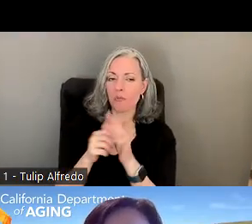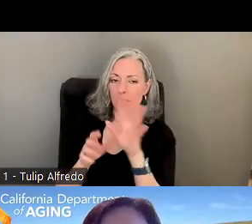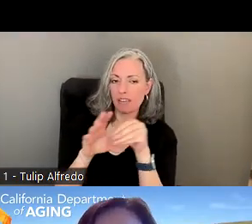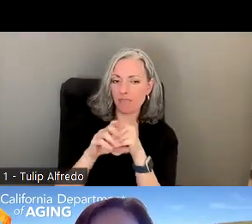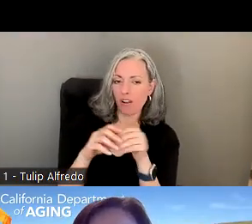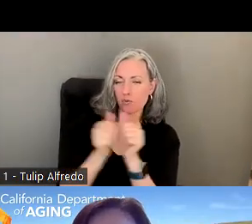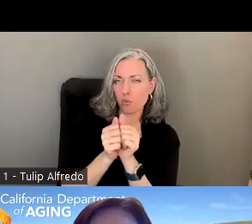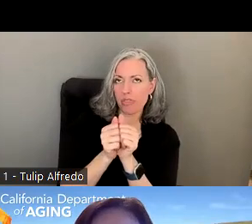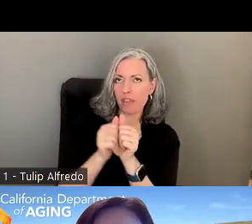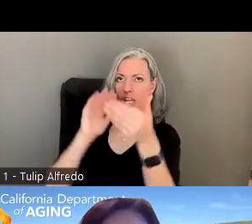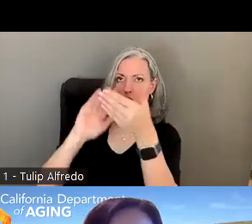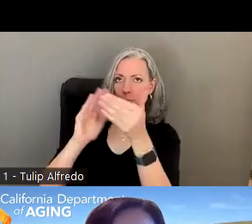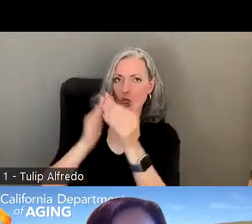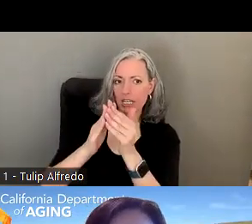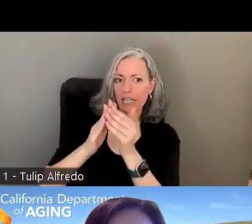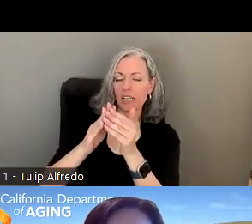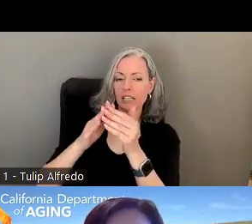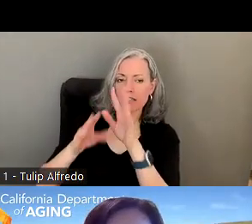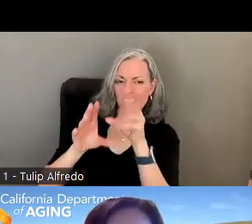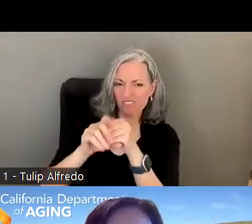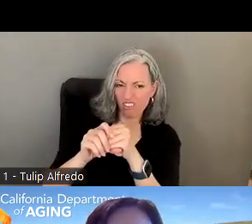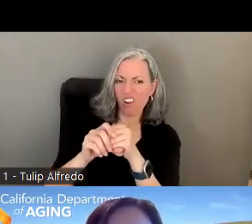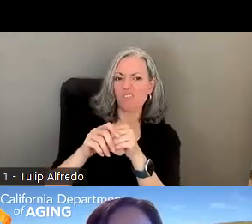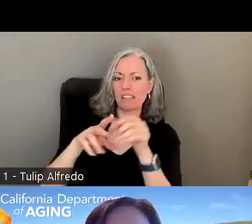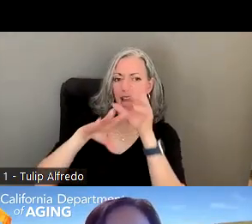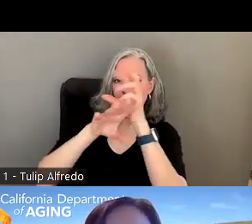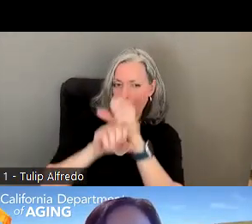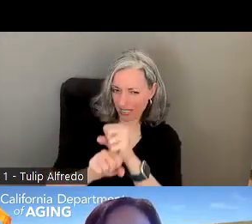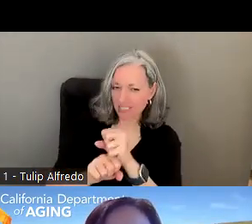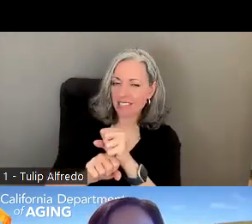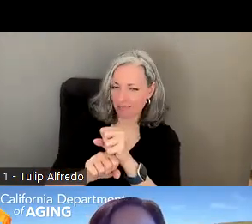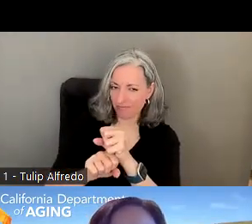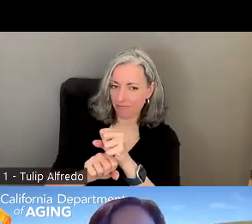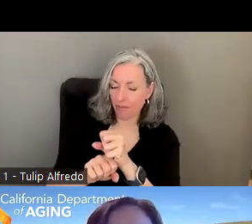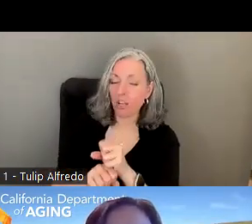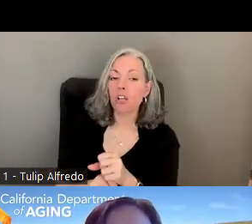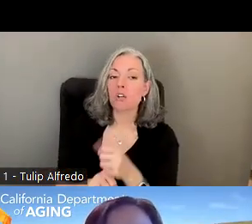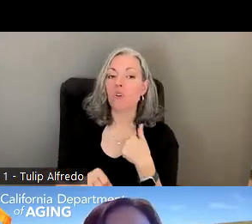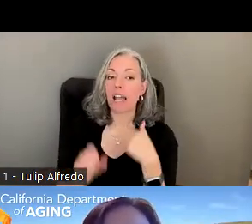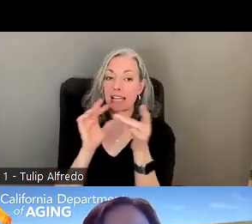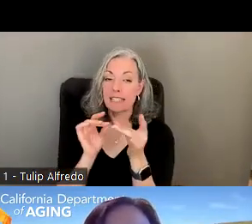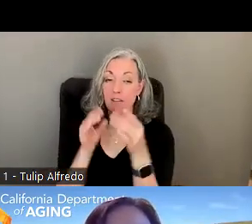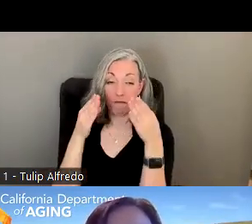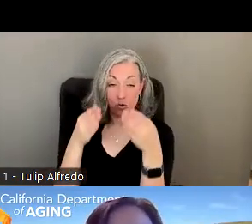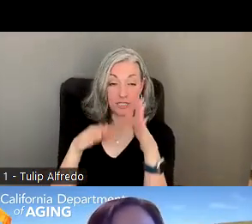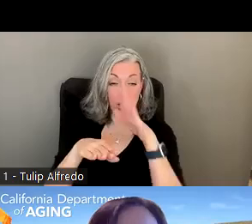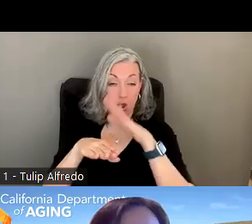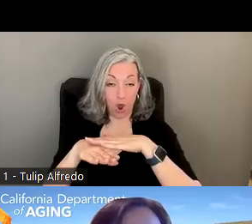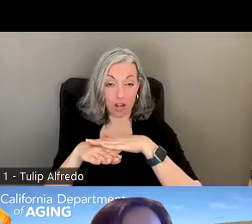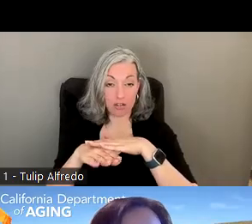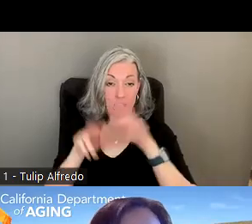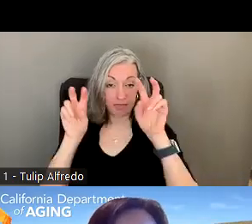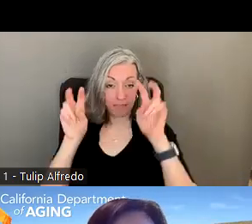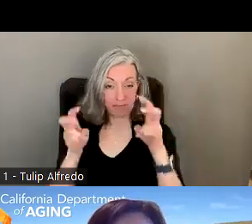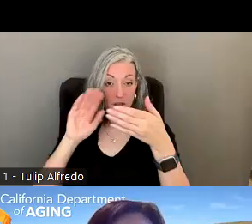model of community-based participatory practice. So as I mentioned, focusing in on the theme of